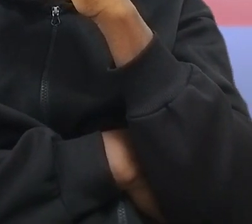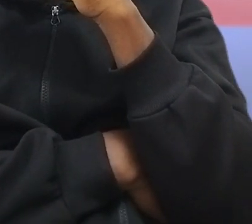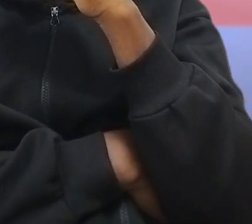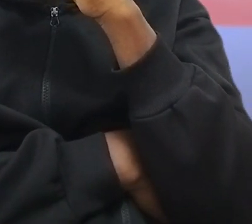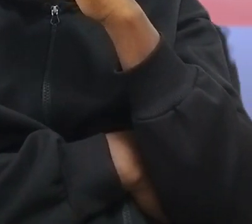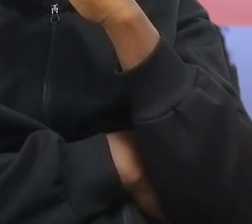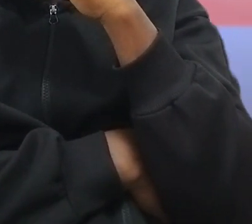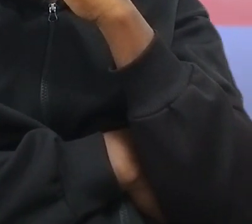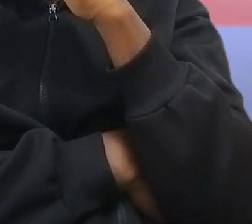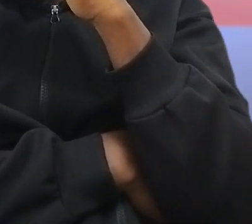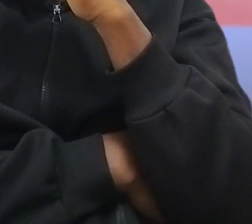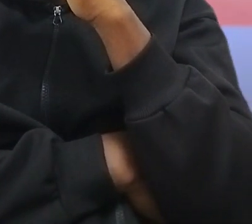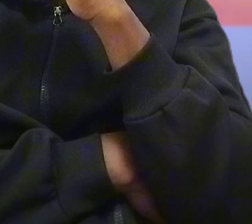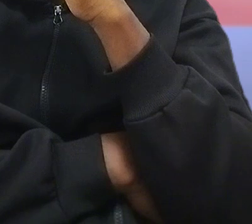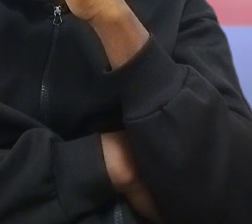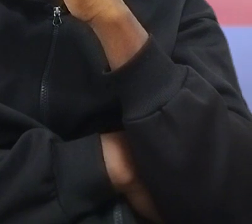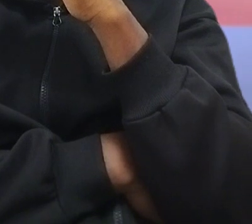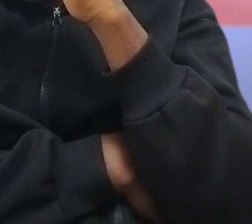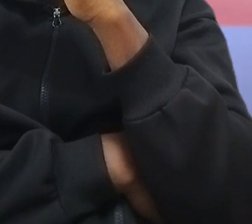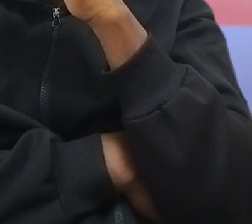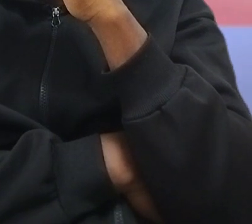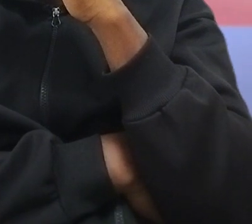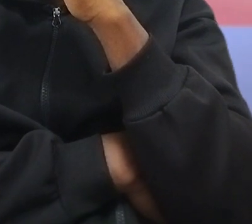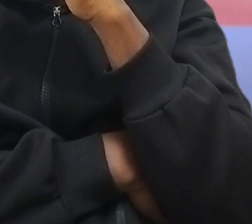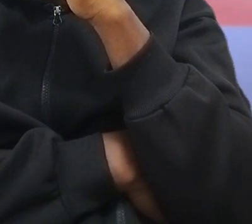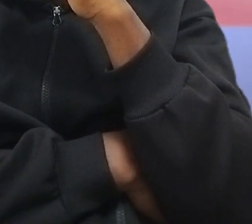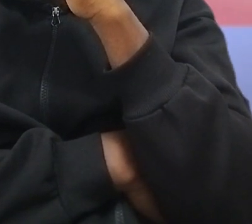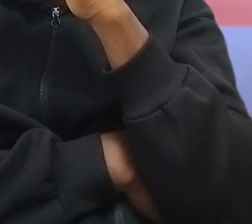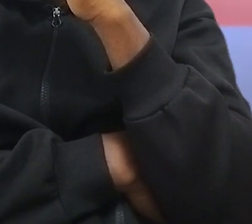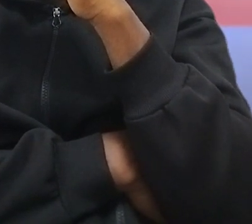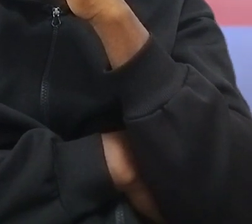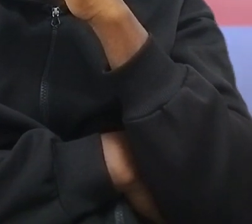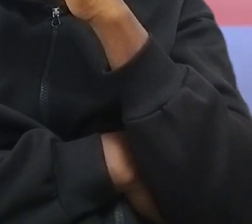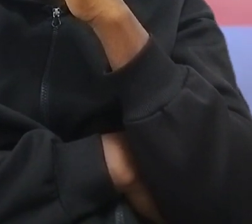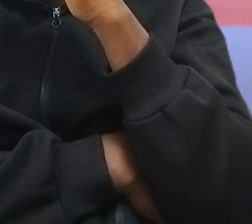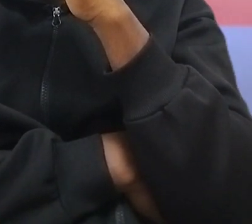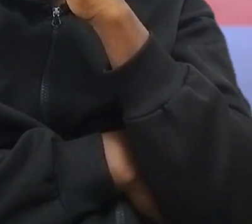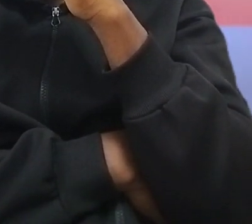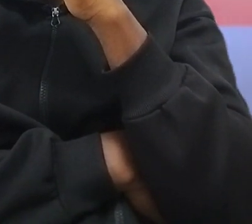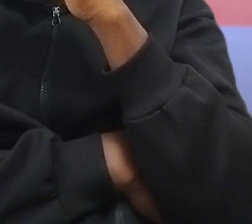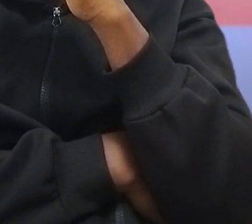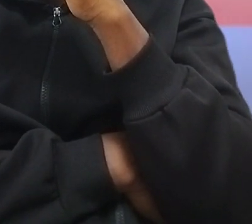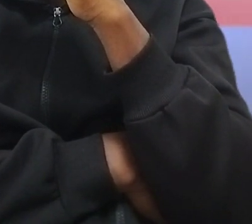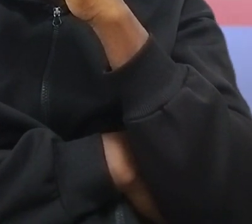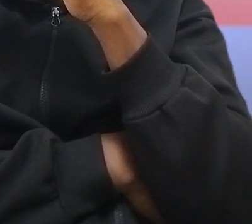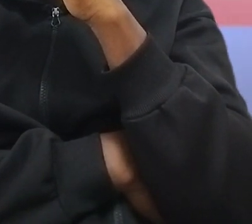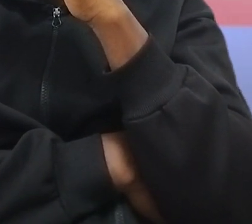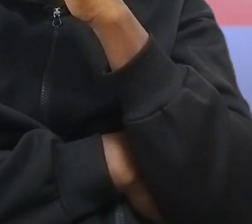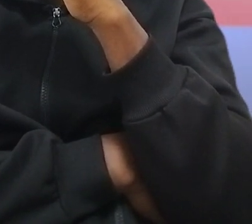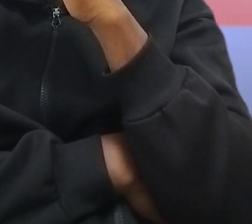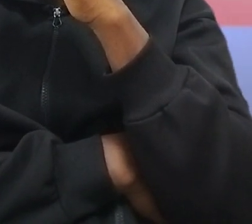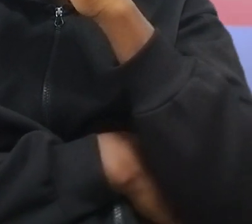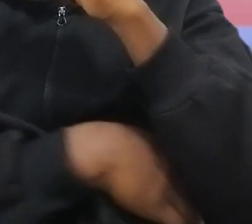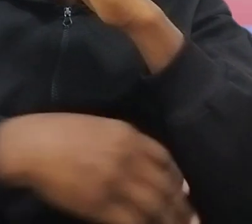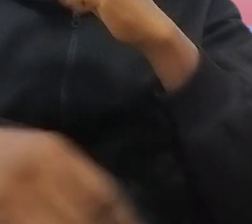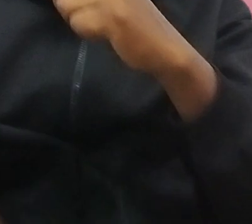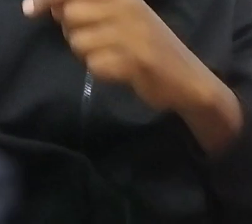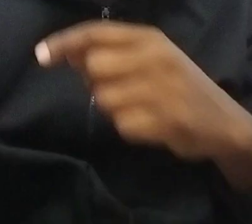Lovers TV Africa. But for now, Abansman Bagbin is the Speaker of the 9th